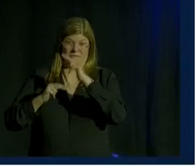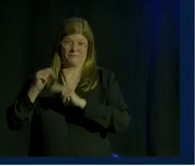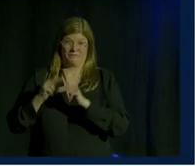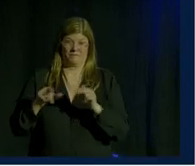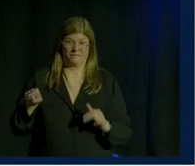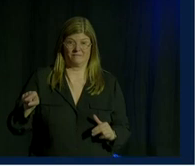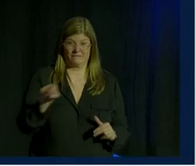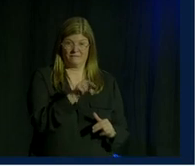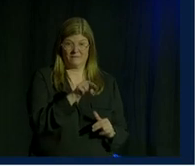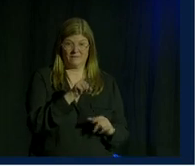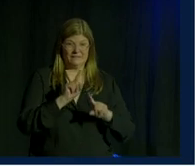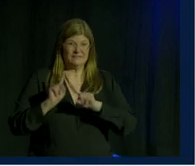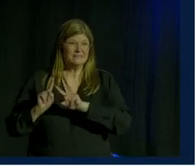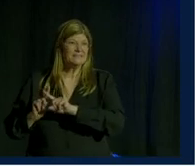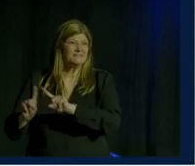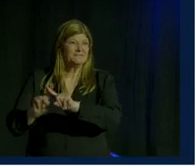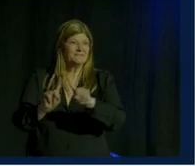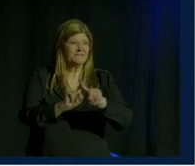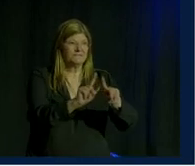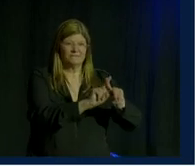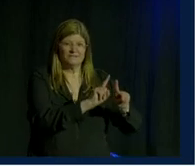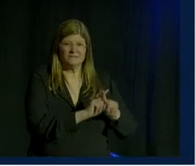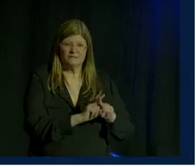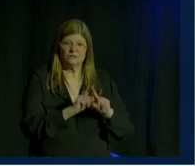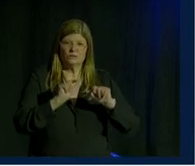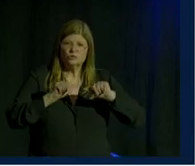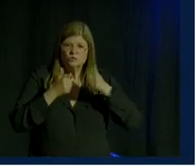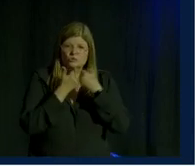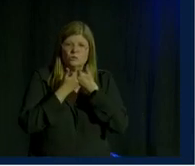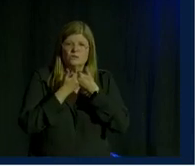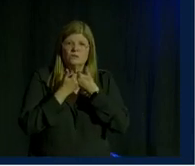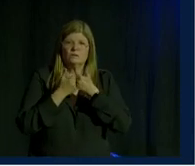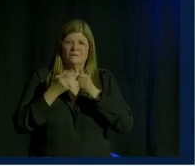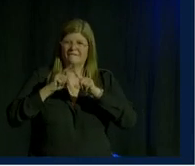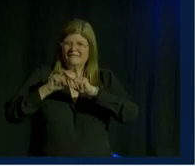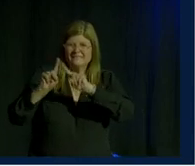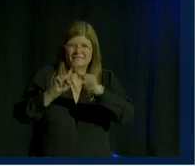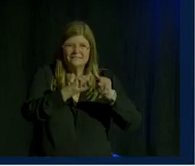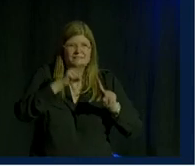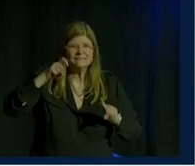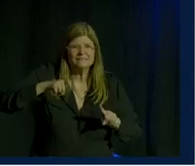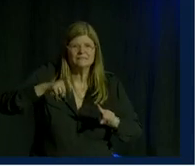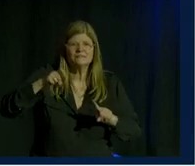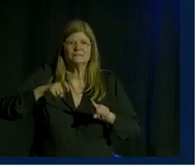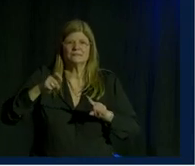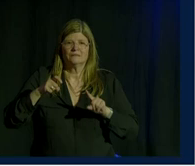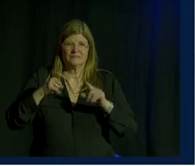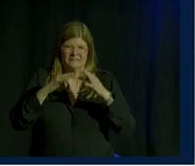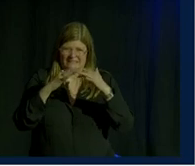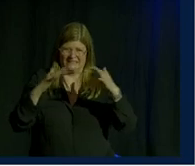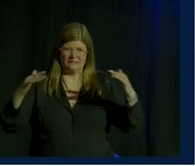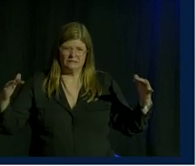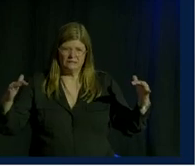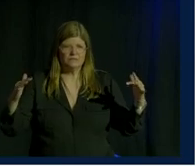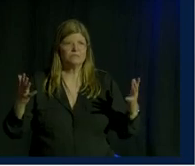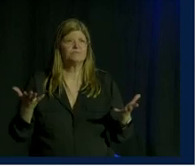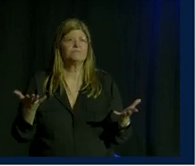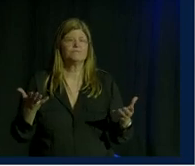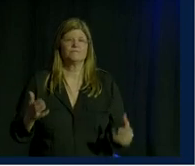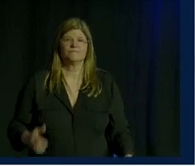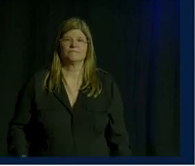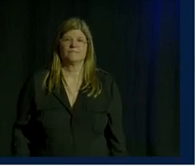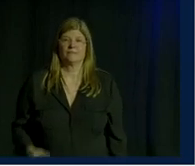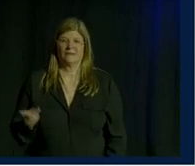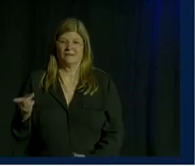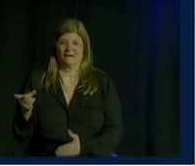different challenges, different needs, different ownership structures, capitalization, timelines, on and on and on. So when you scan the landscape for technical and financial